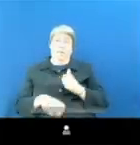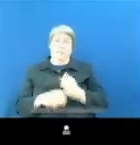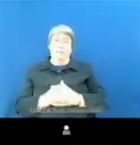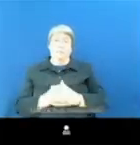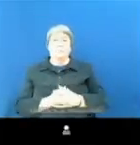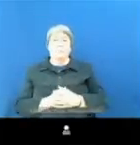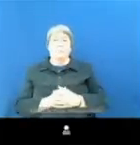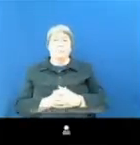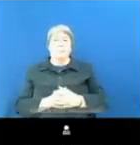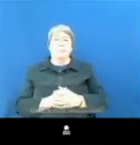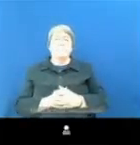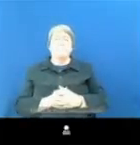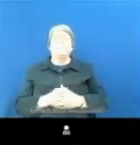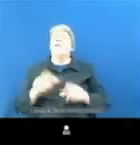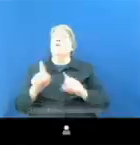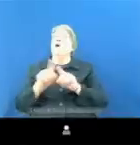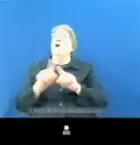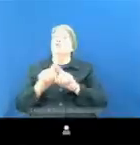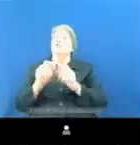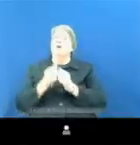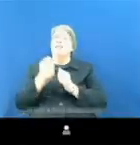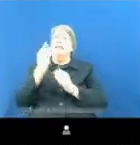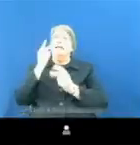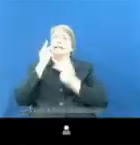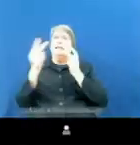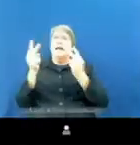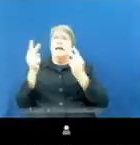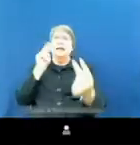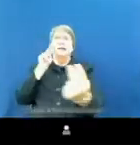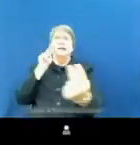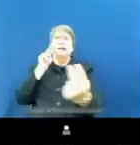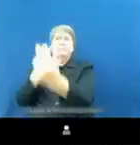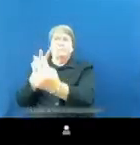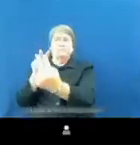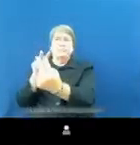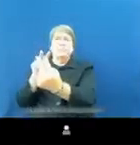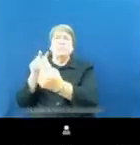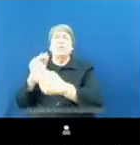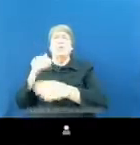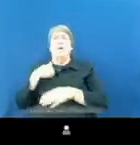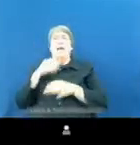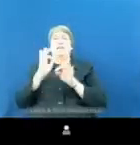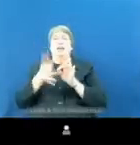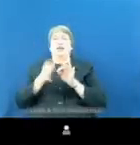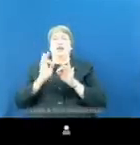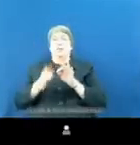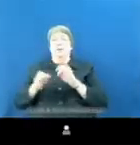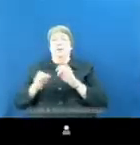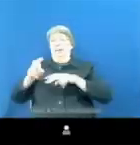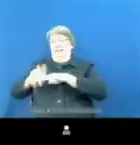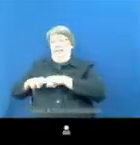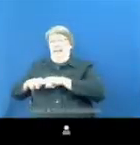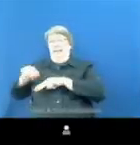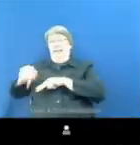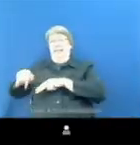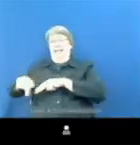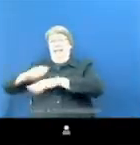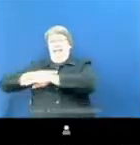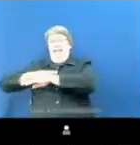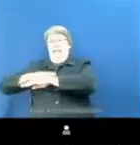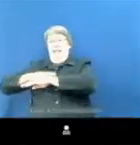The other sightline issue that comes into play is if there is an interpreter sitting at the table to facilitate